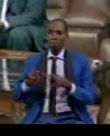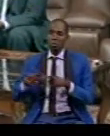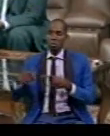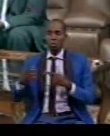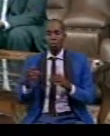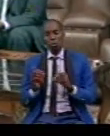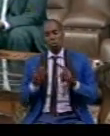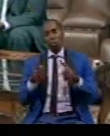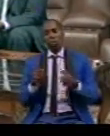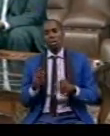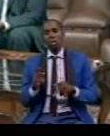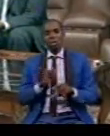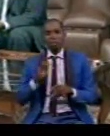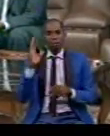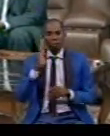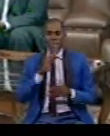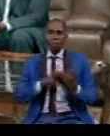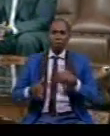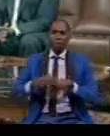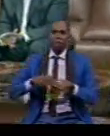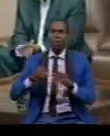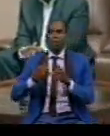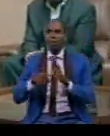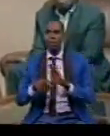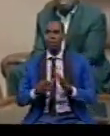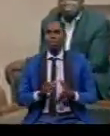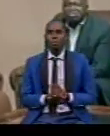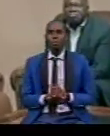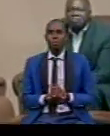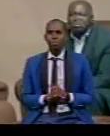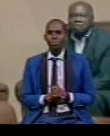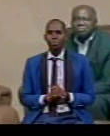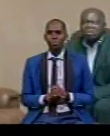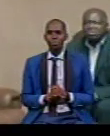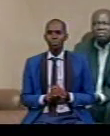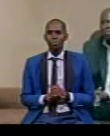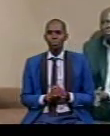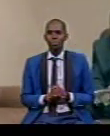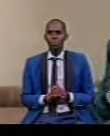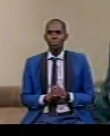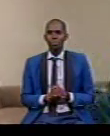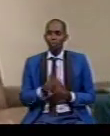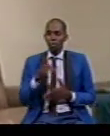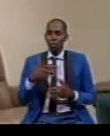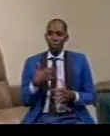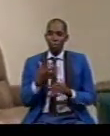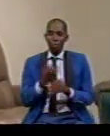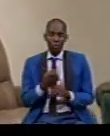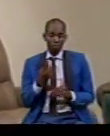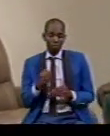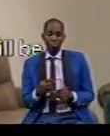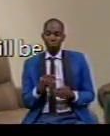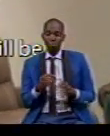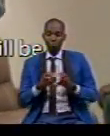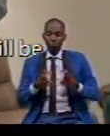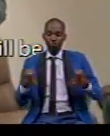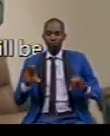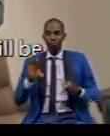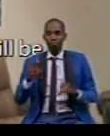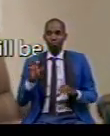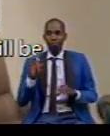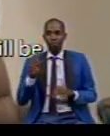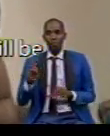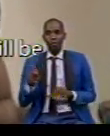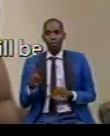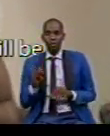you say Jesus, the Savior, Jesus, the healer,